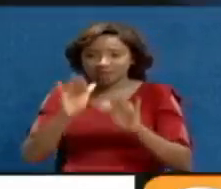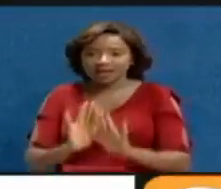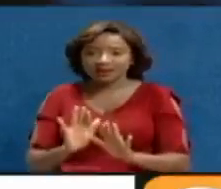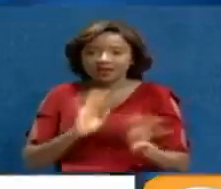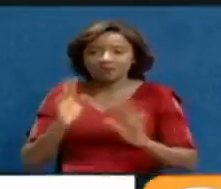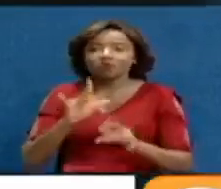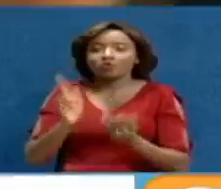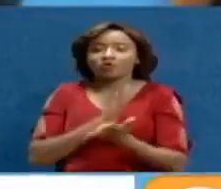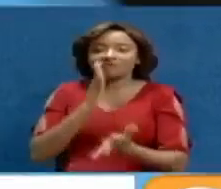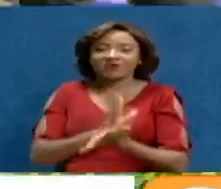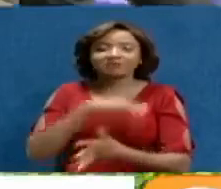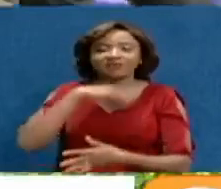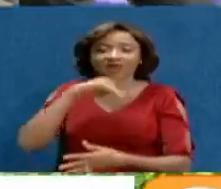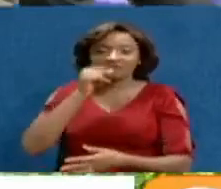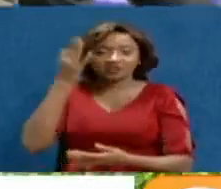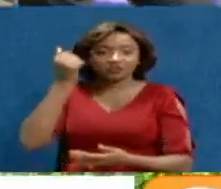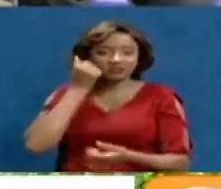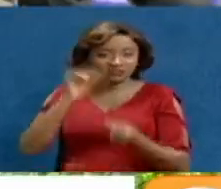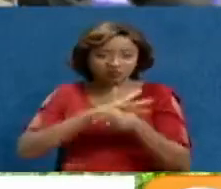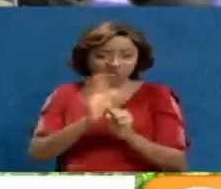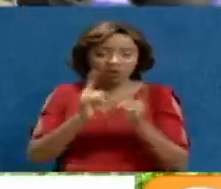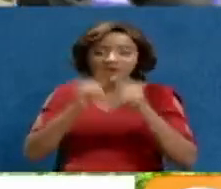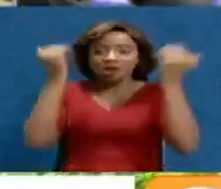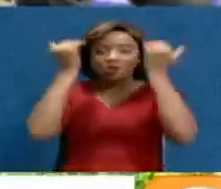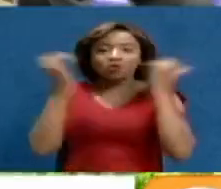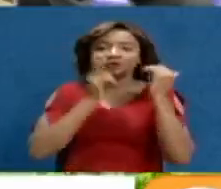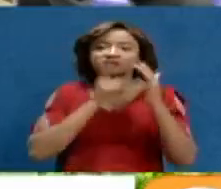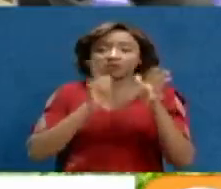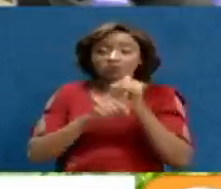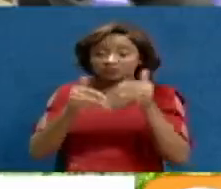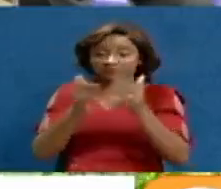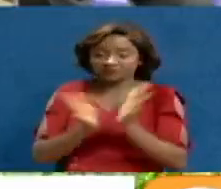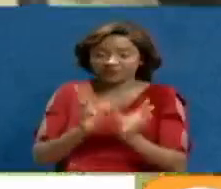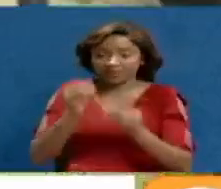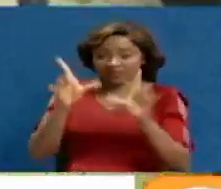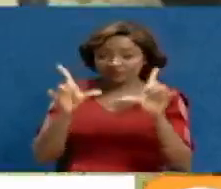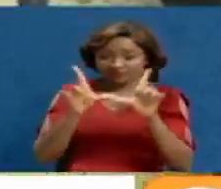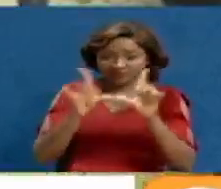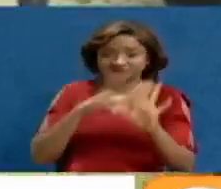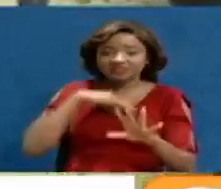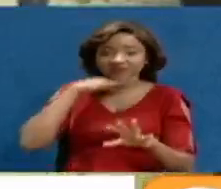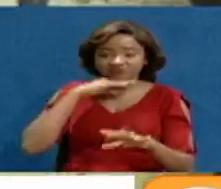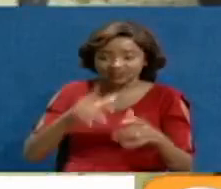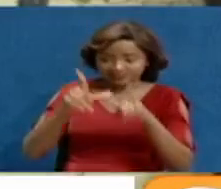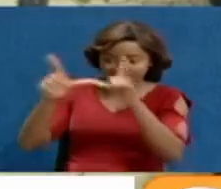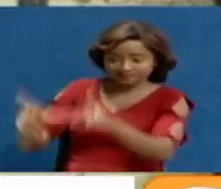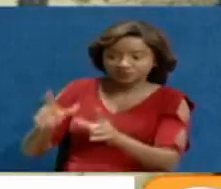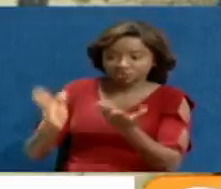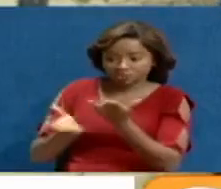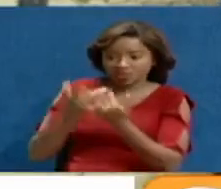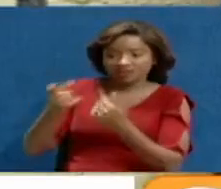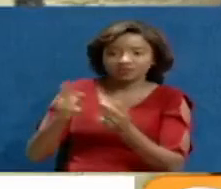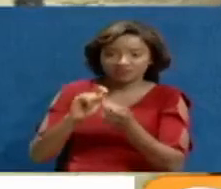he had died of COVID-19. The court, however, directed that the family be issued with a death certificate of their kin to